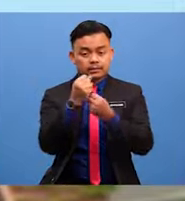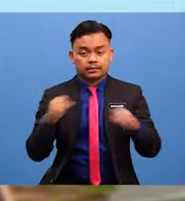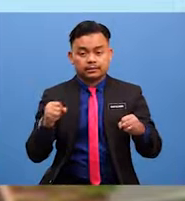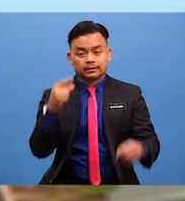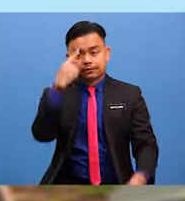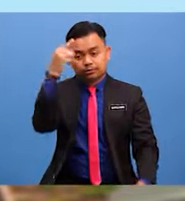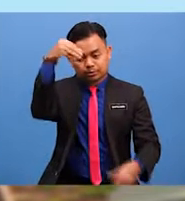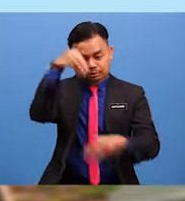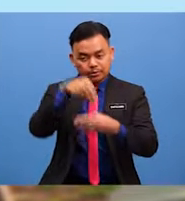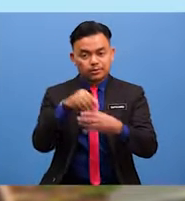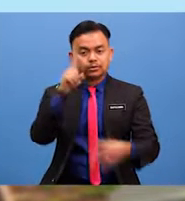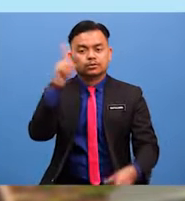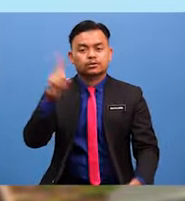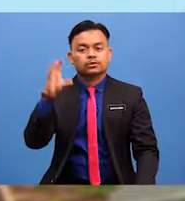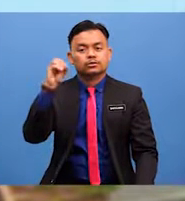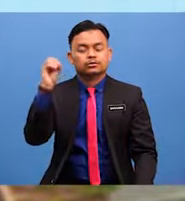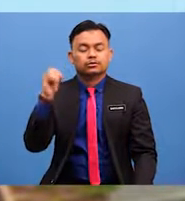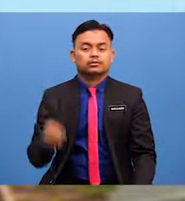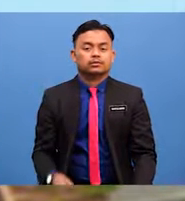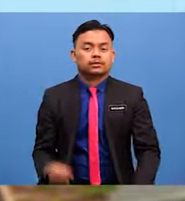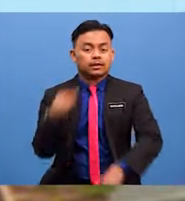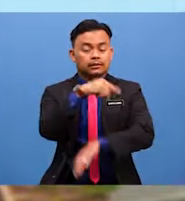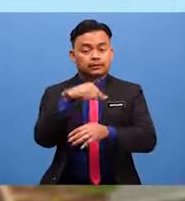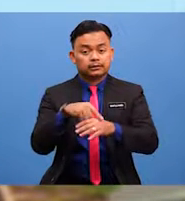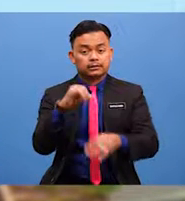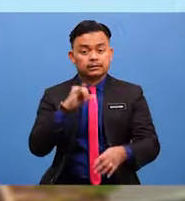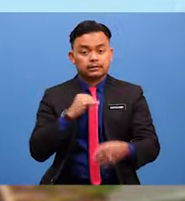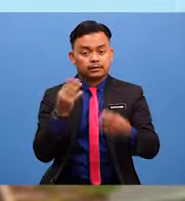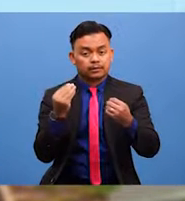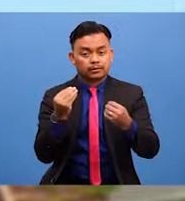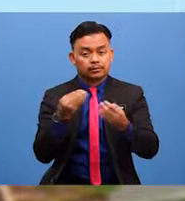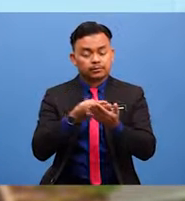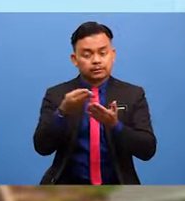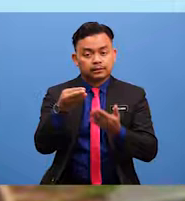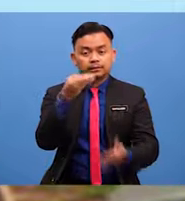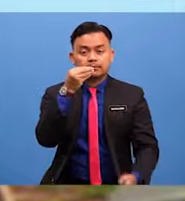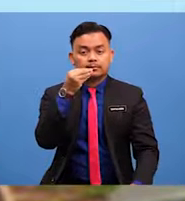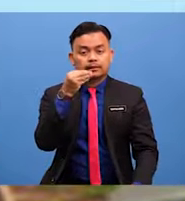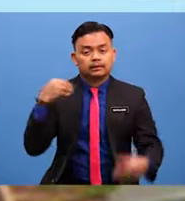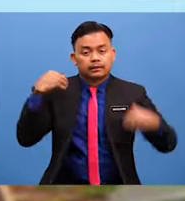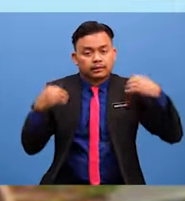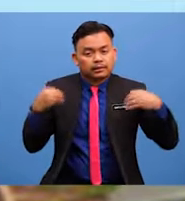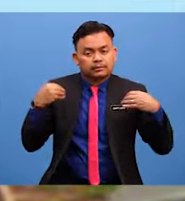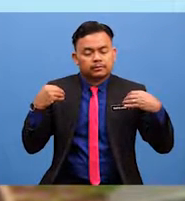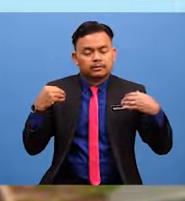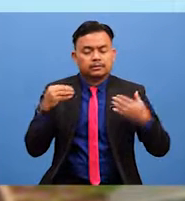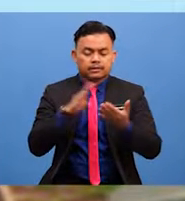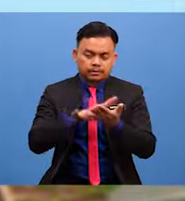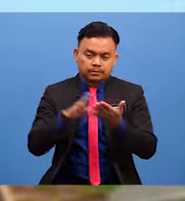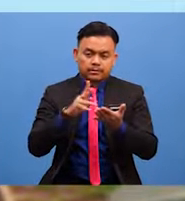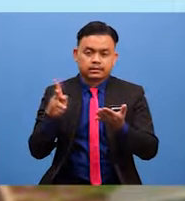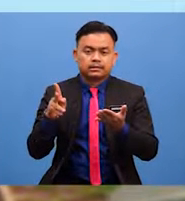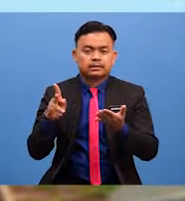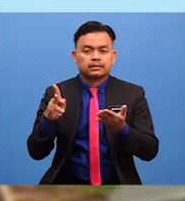zoo. Today, I'm going to feed some of the animals, clean their cages, and bathe the